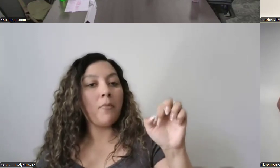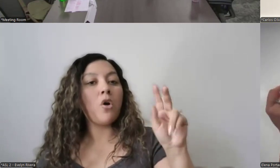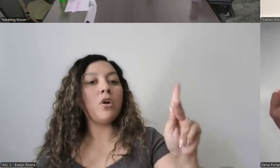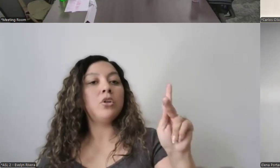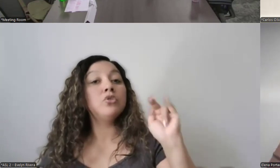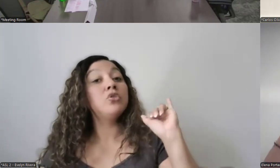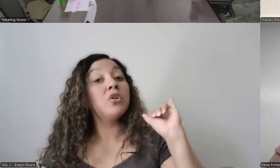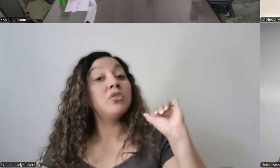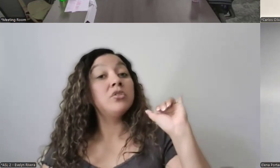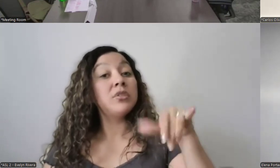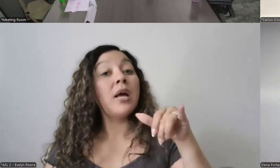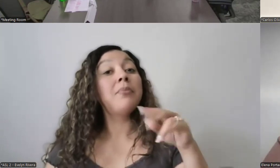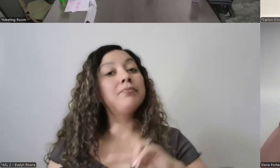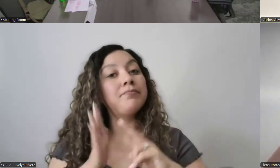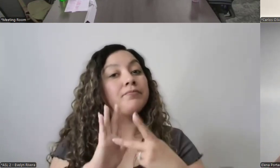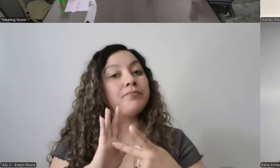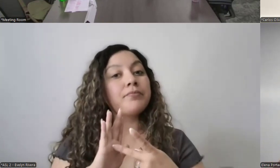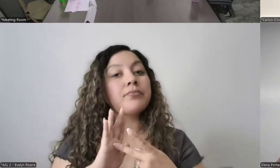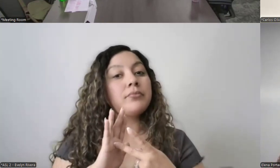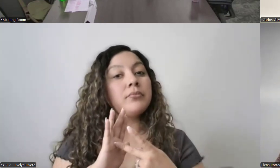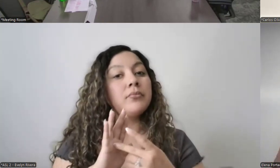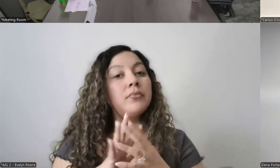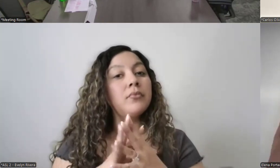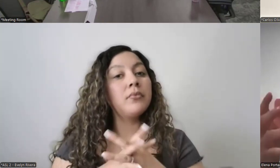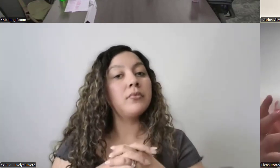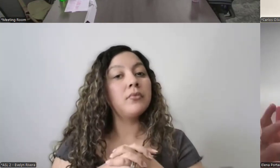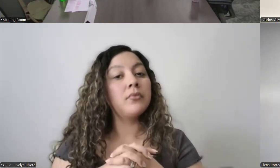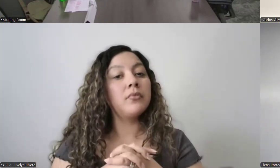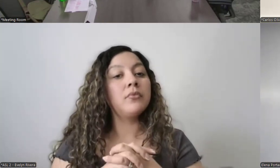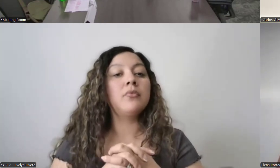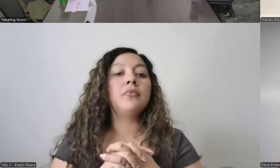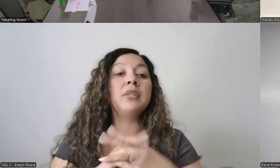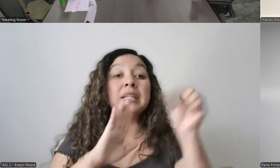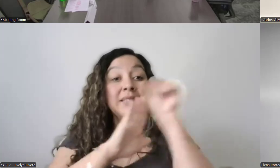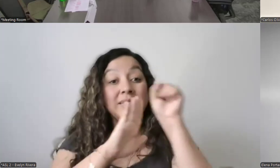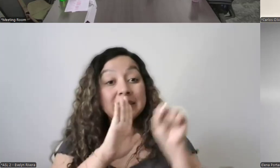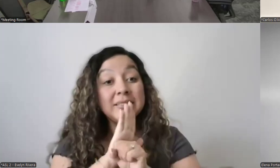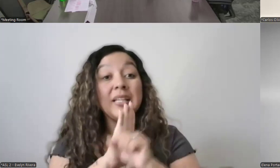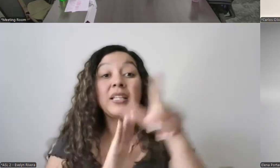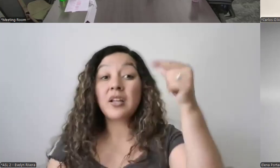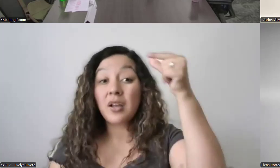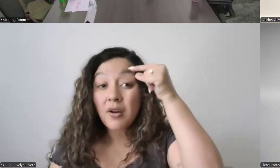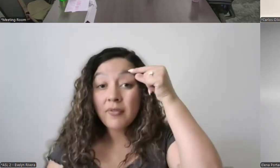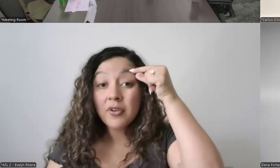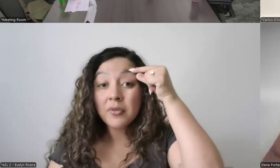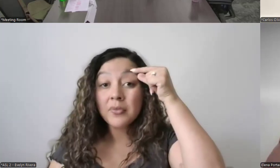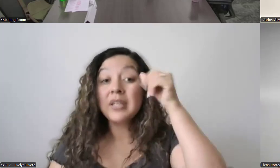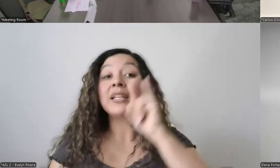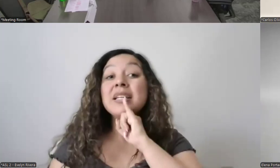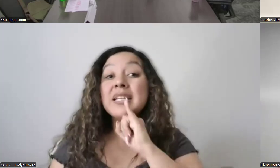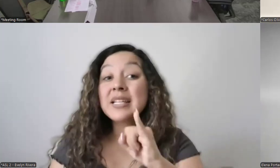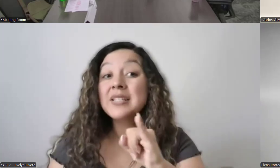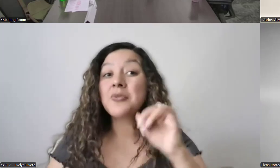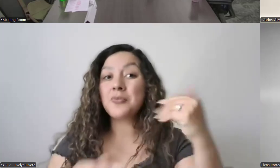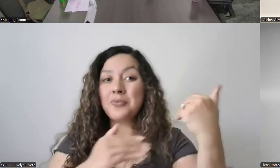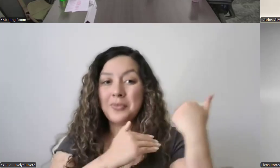that builds on what you said, in the sense that the state, the government, is responsible